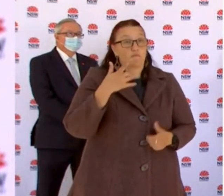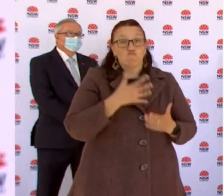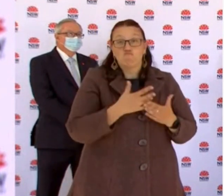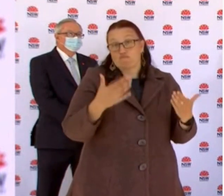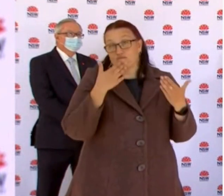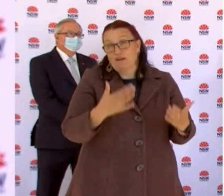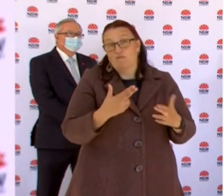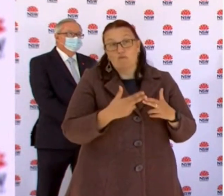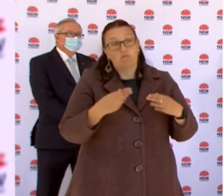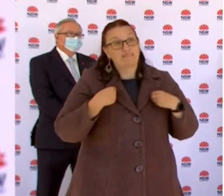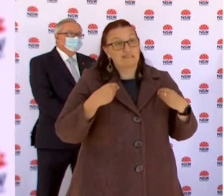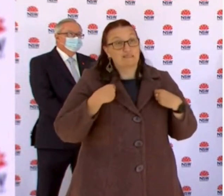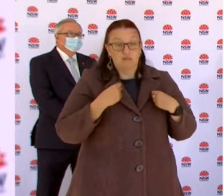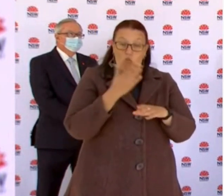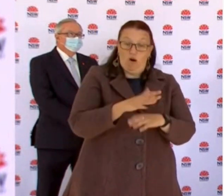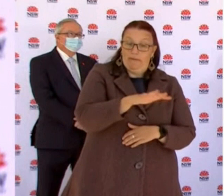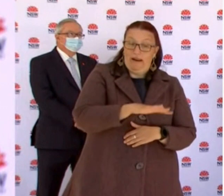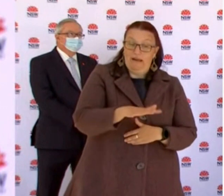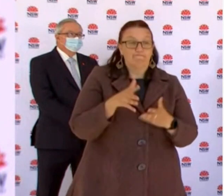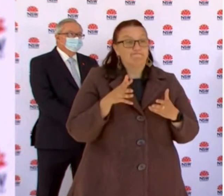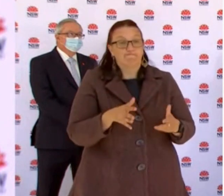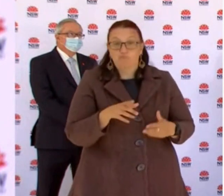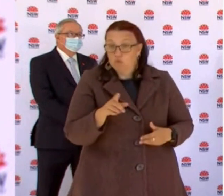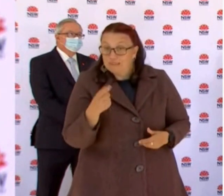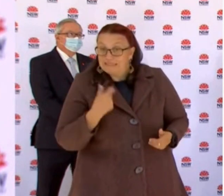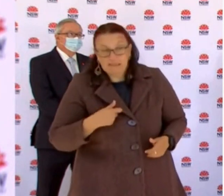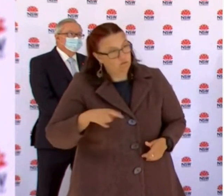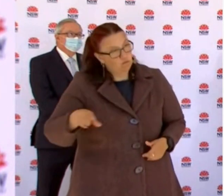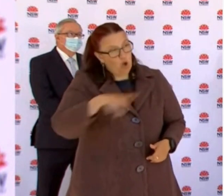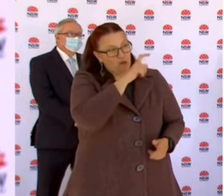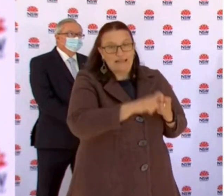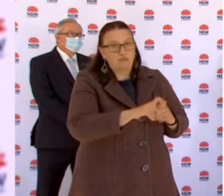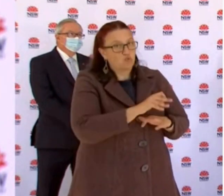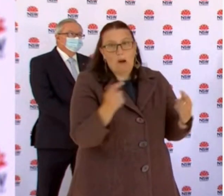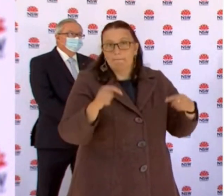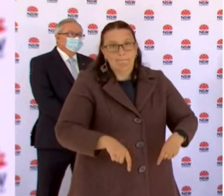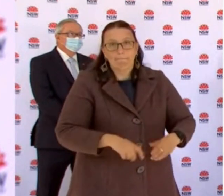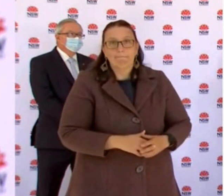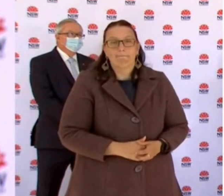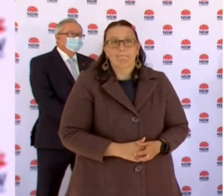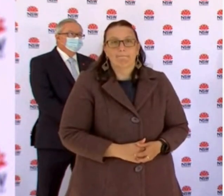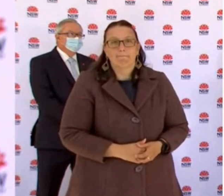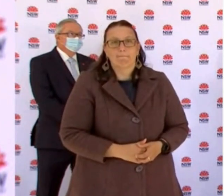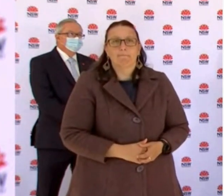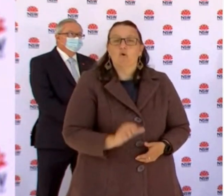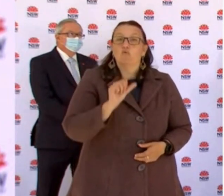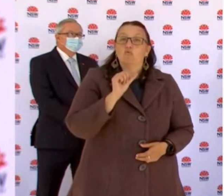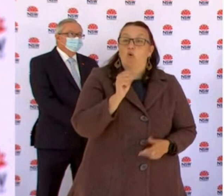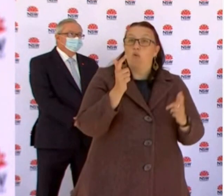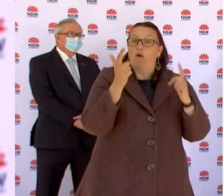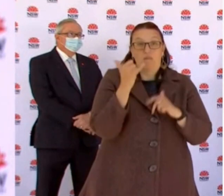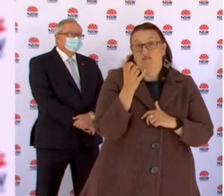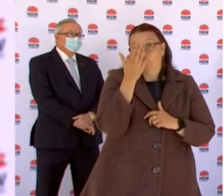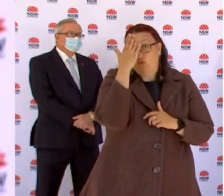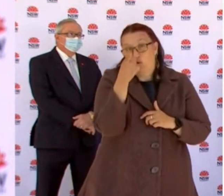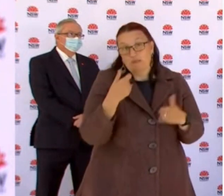have the mildest of symptoms, and that's been working well. The onus is really on the individual. Your boss may not know that you have symptoms, and